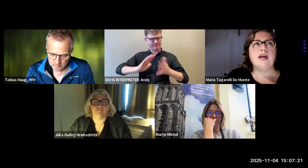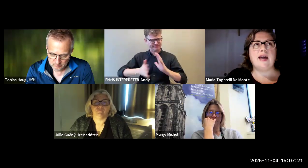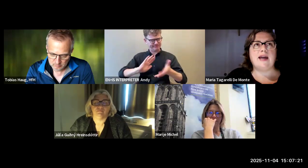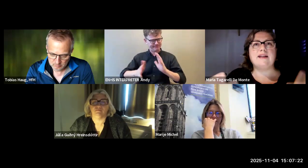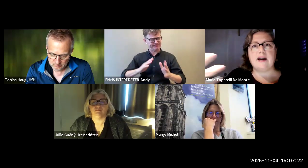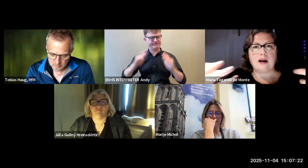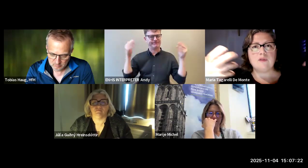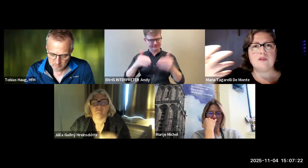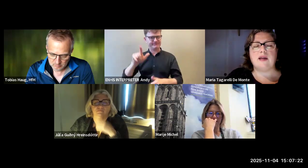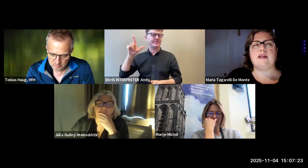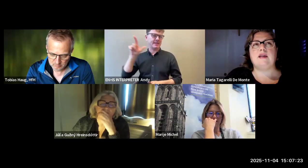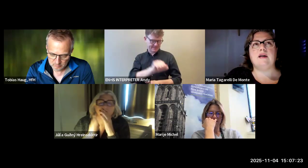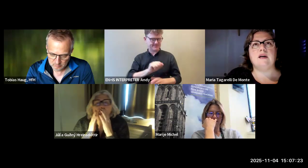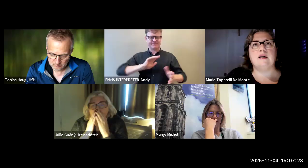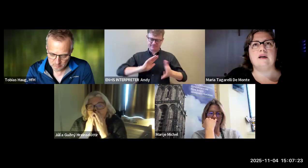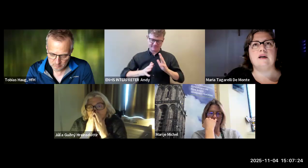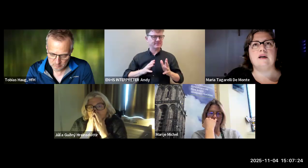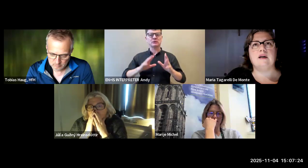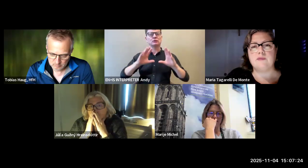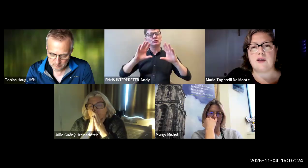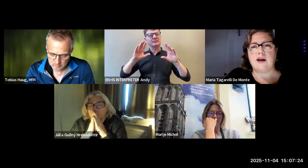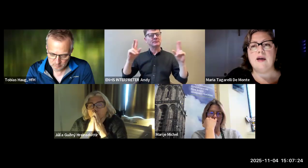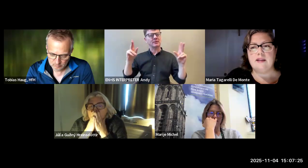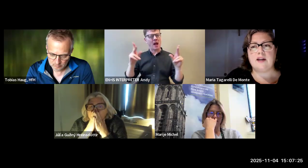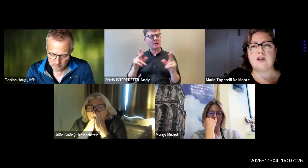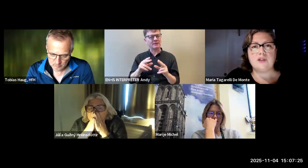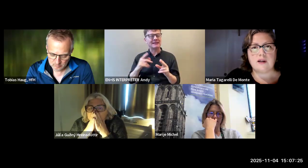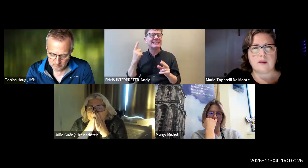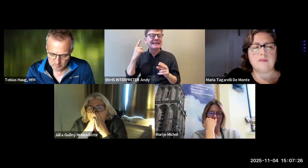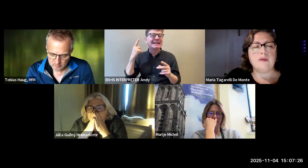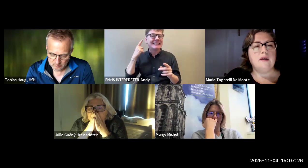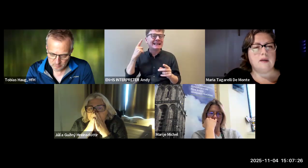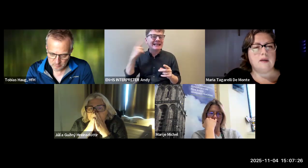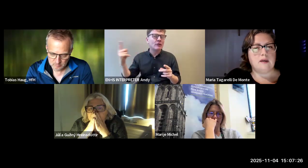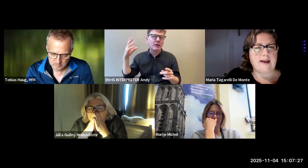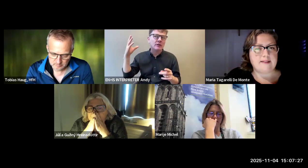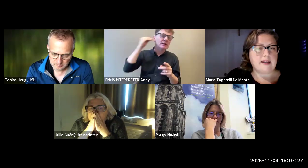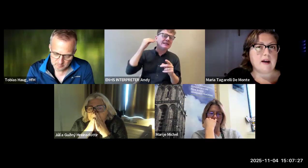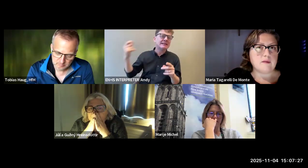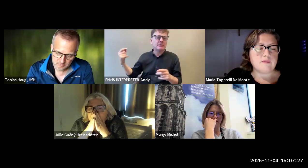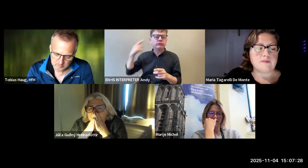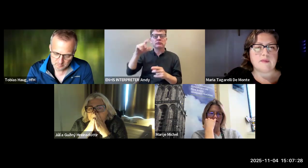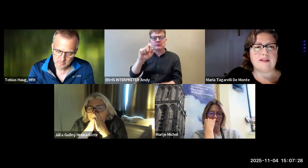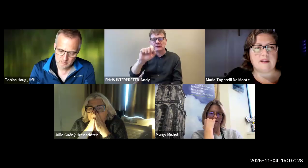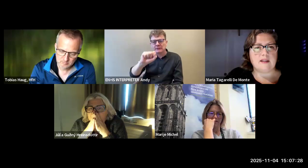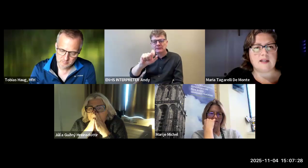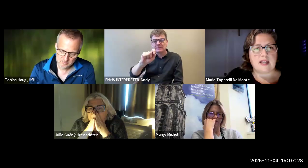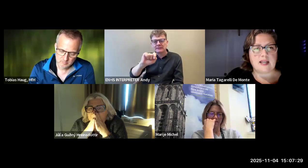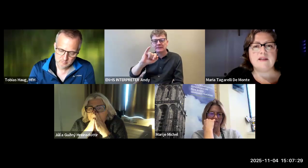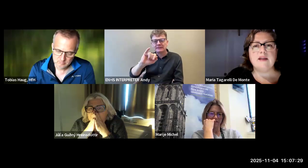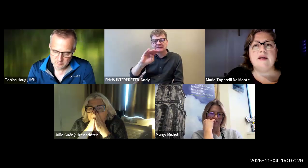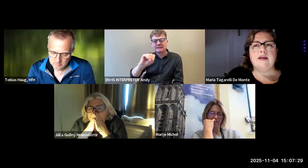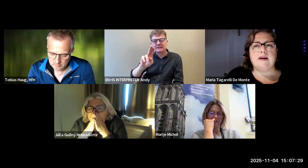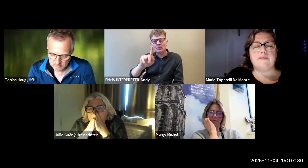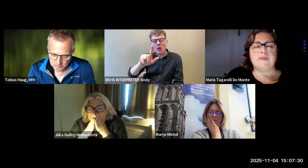sign language and cut out any hearing stimuli that could come as they are attending